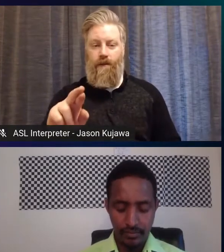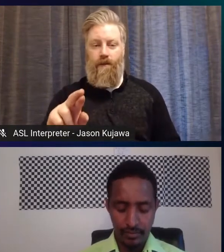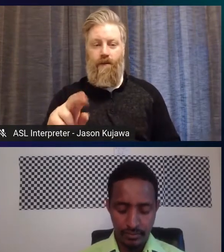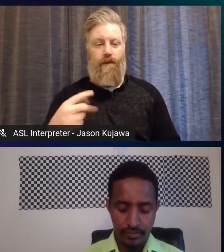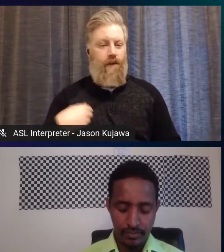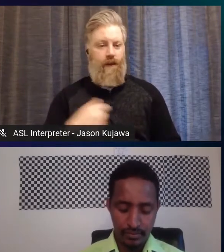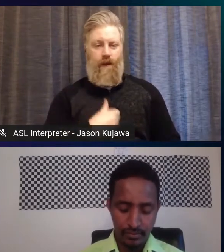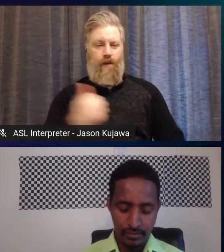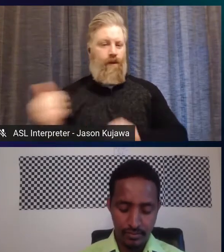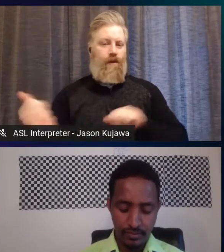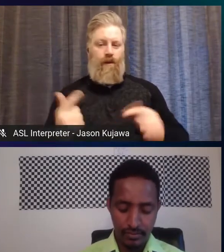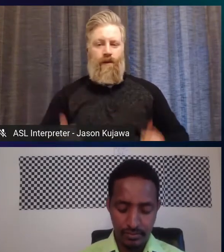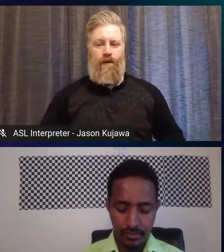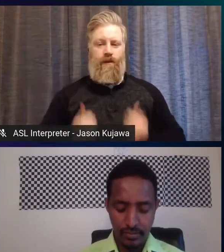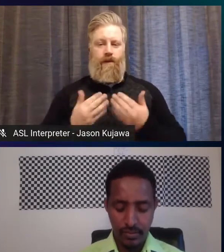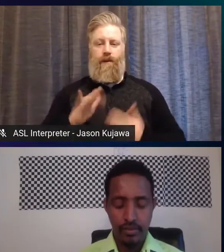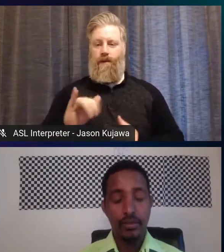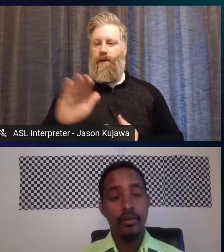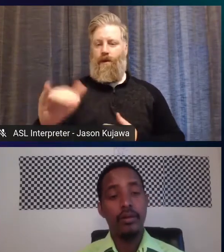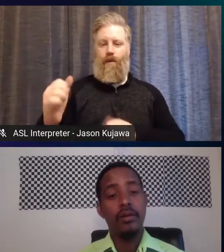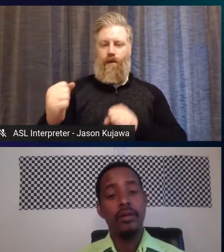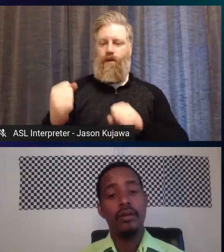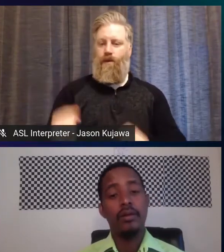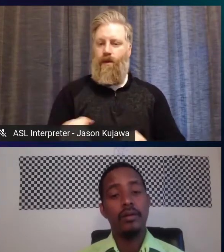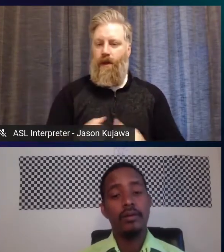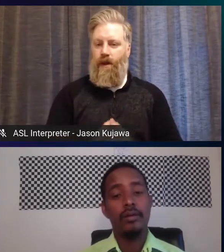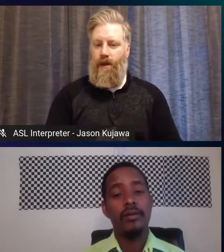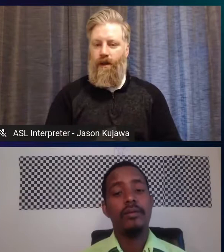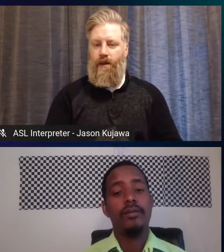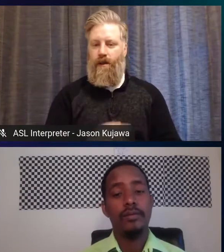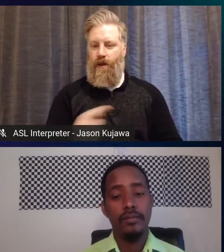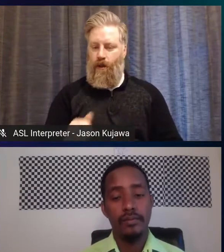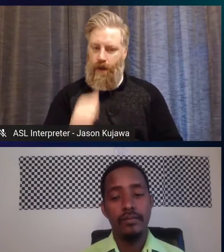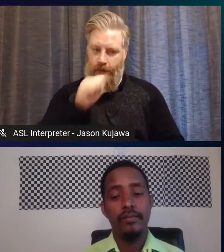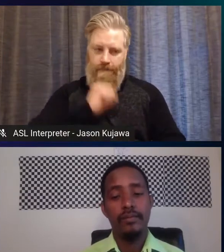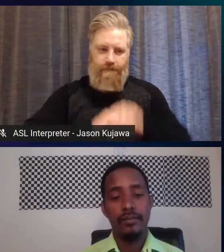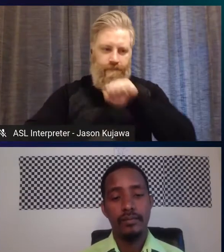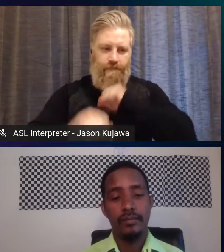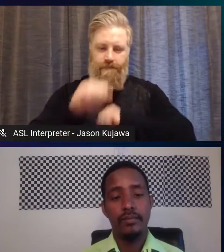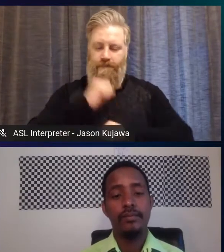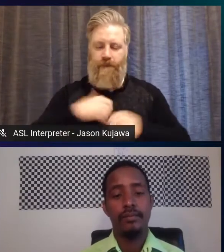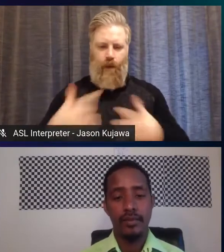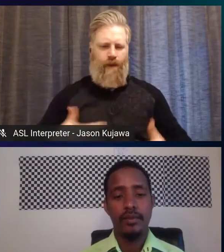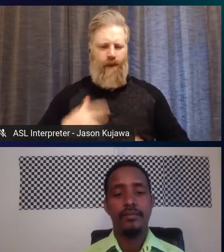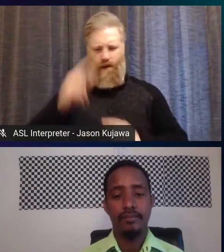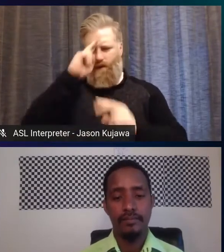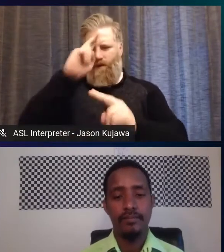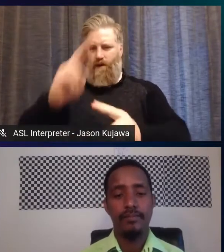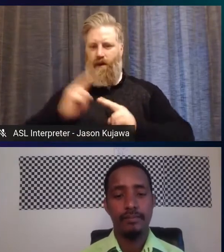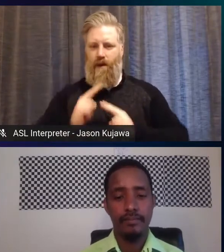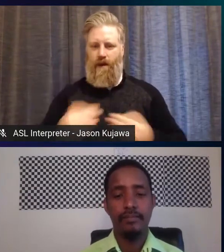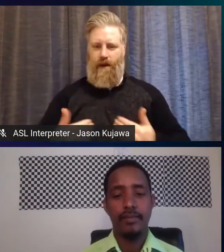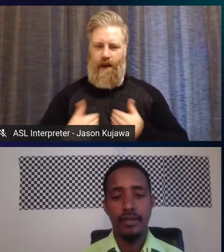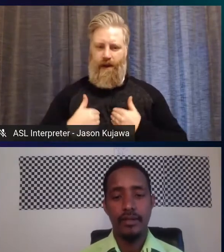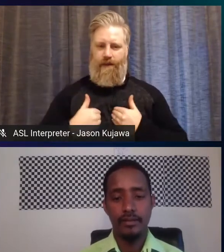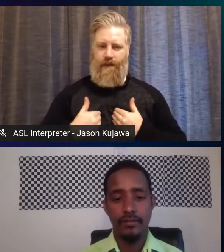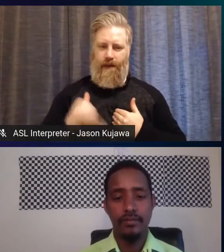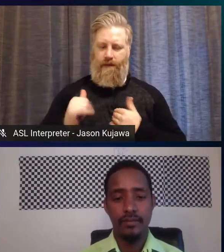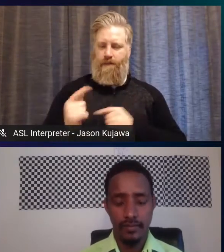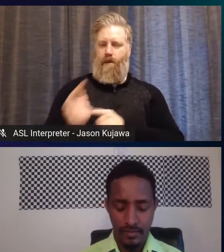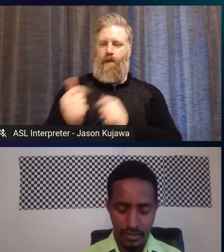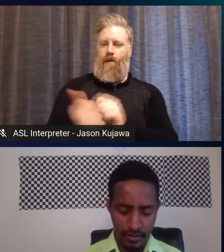are inspired by your strength and persistence. And it's a true honor to have this moment with you. Congratulations,